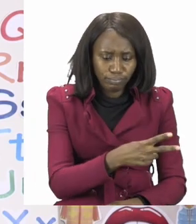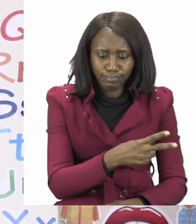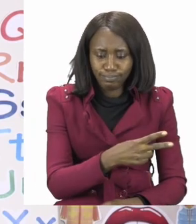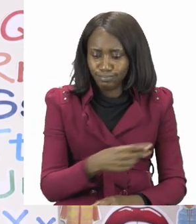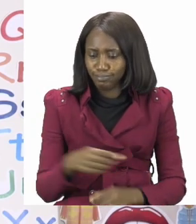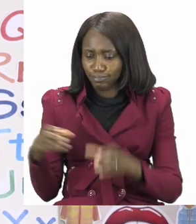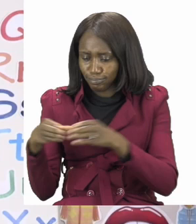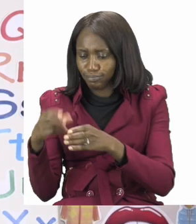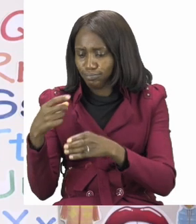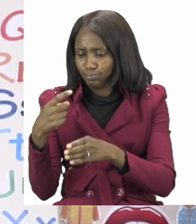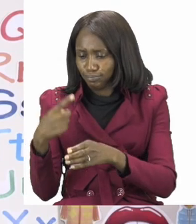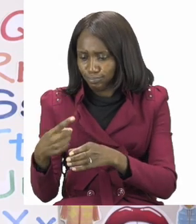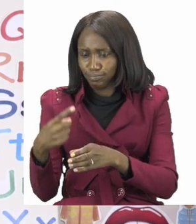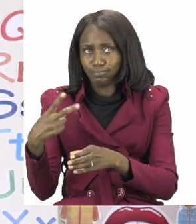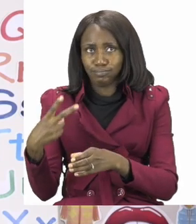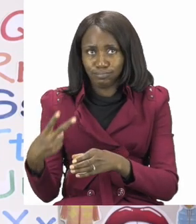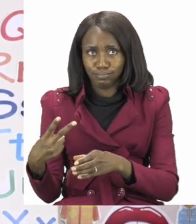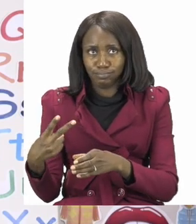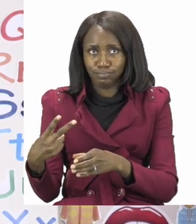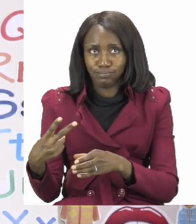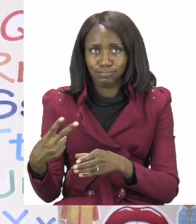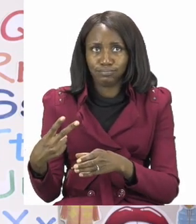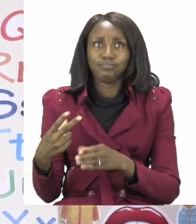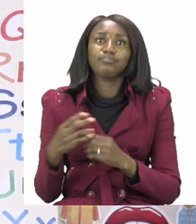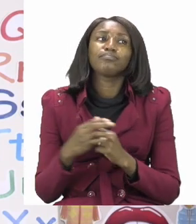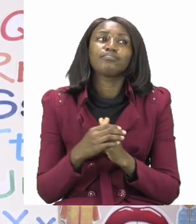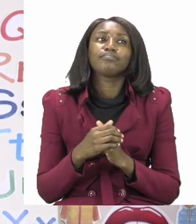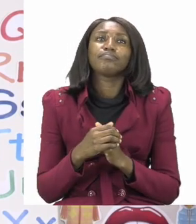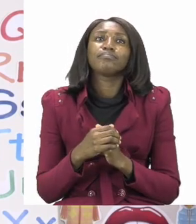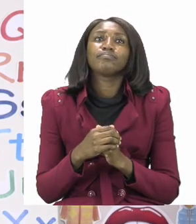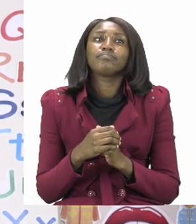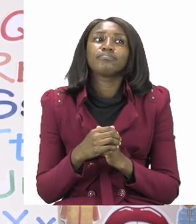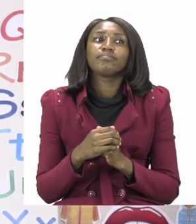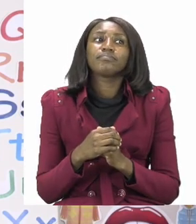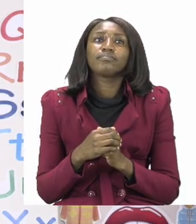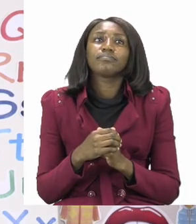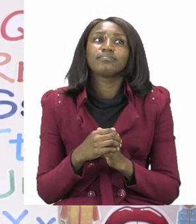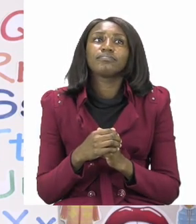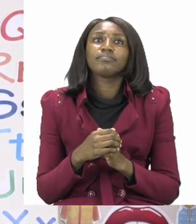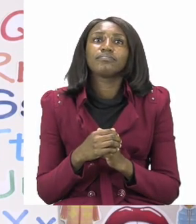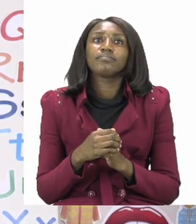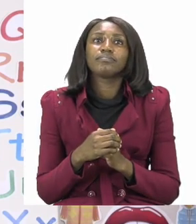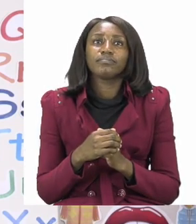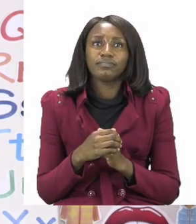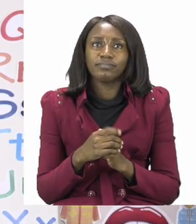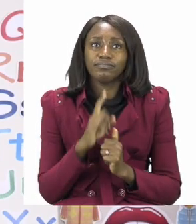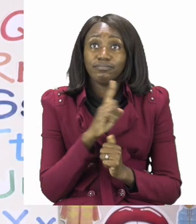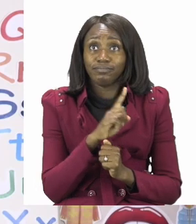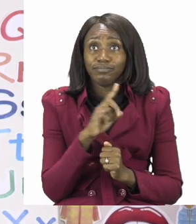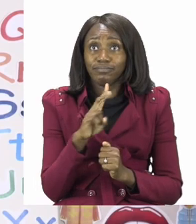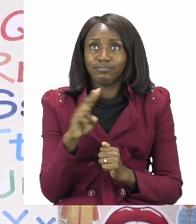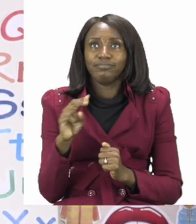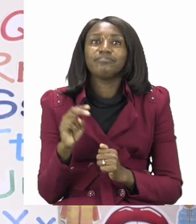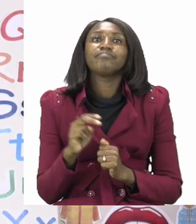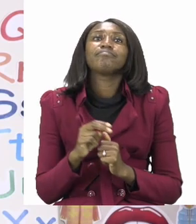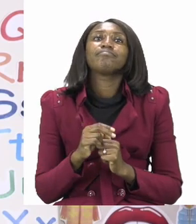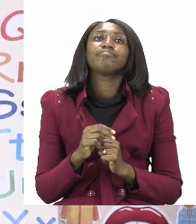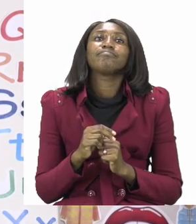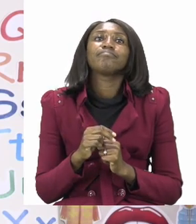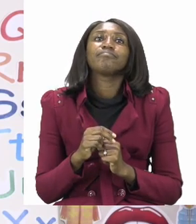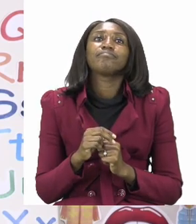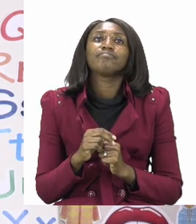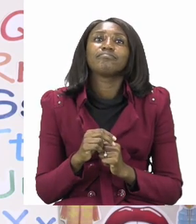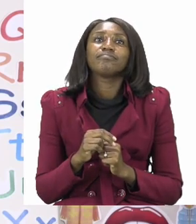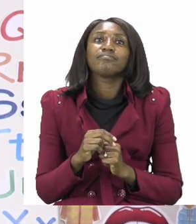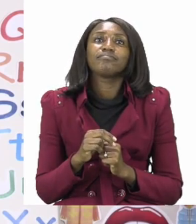2. Circle A has 2. 1, 2. Circle